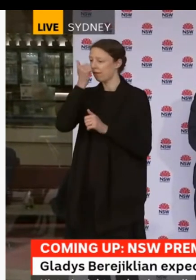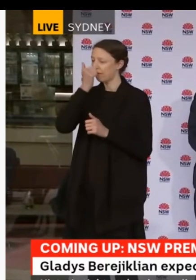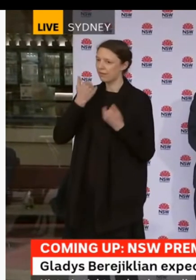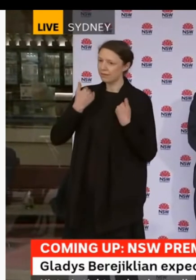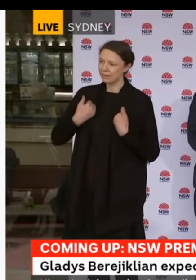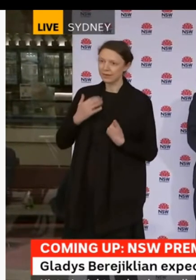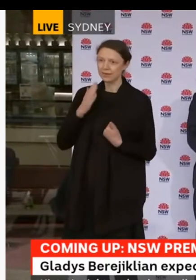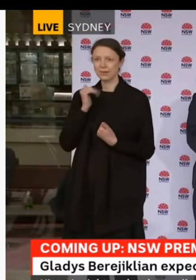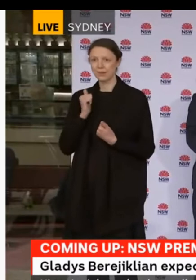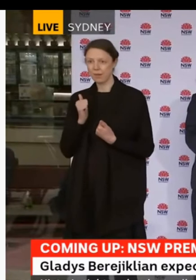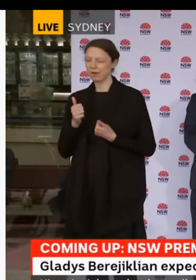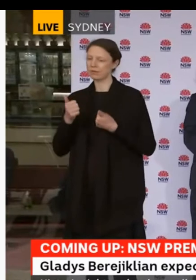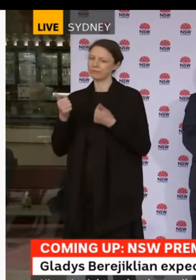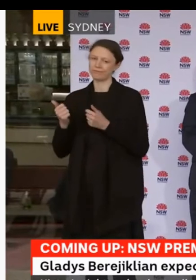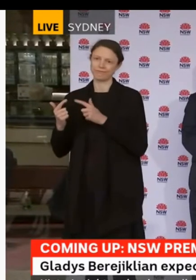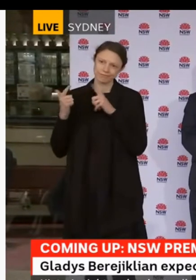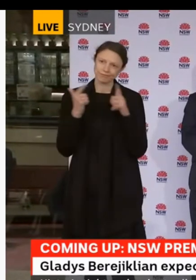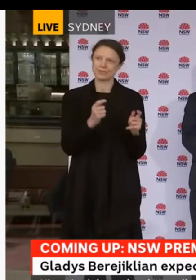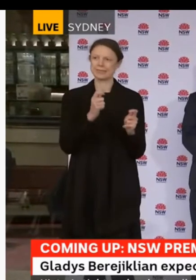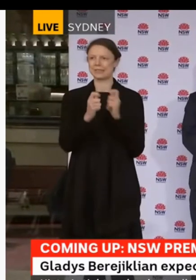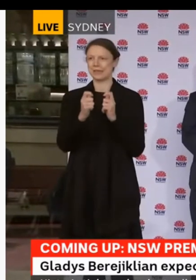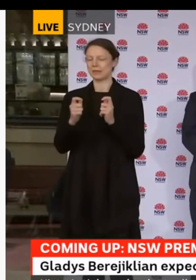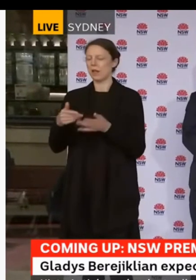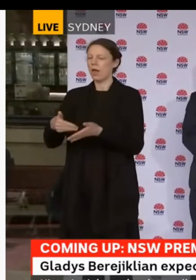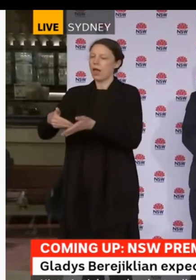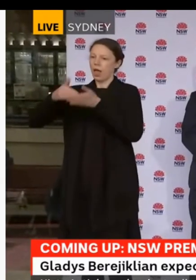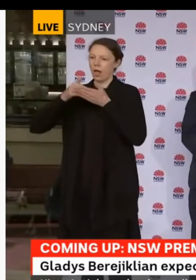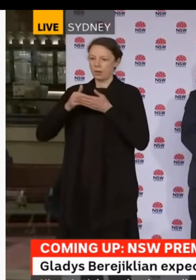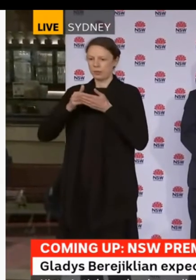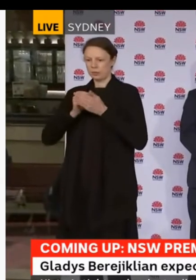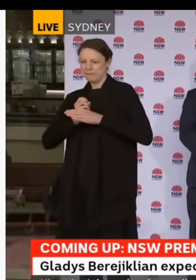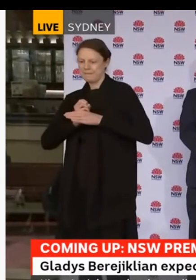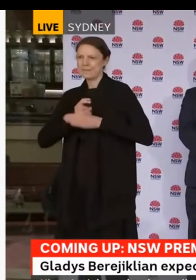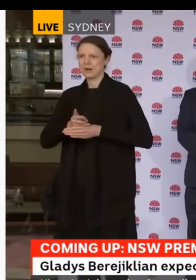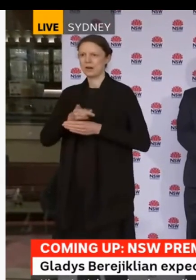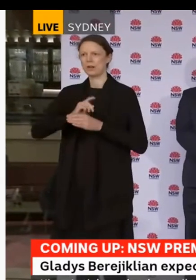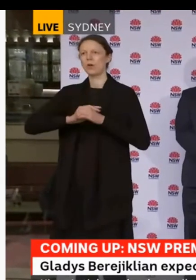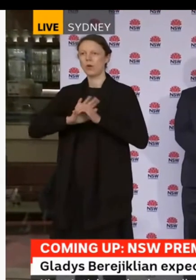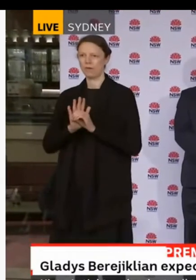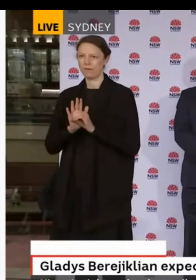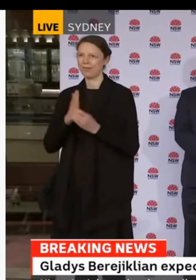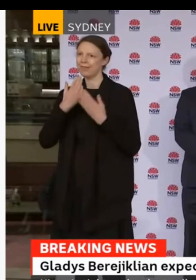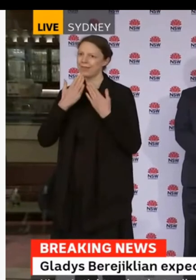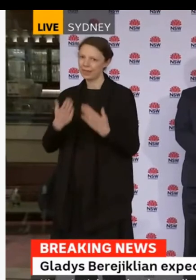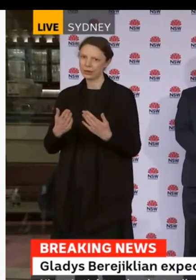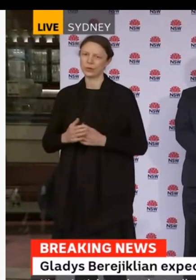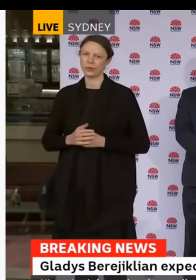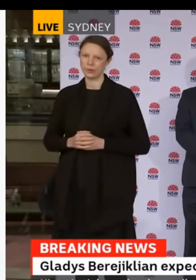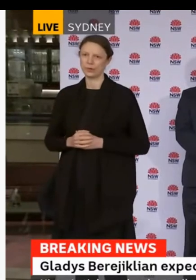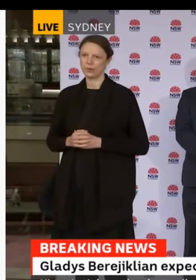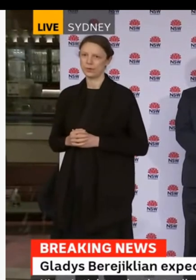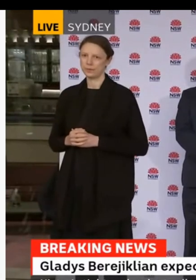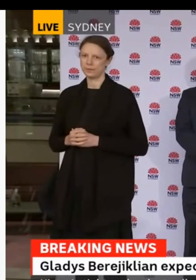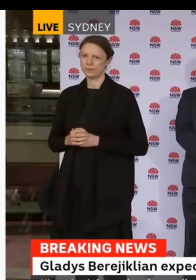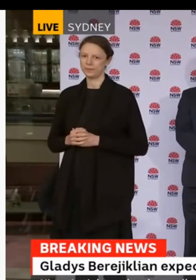pleasing to see and that will help us fight this very transmissible strain of COVID-19. At 2pm